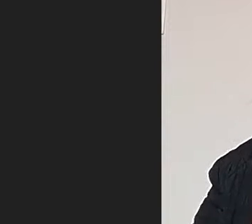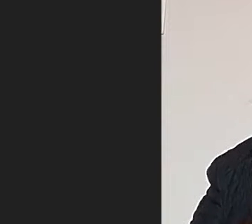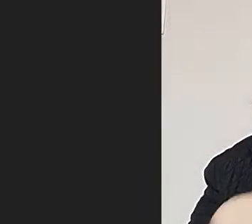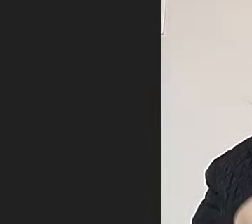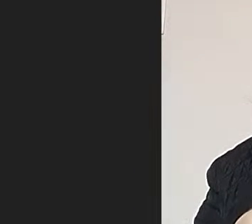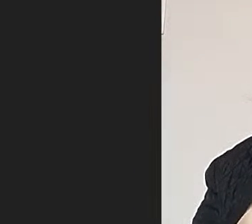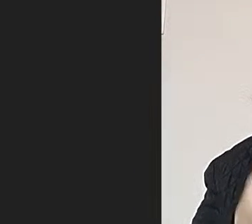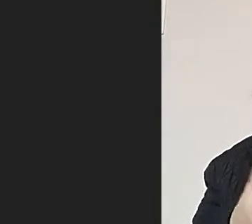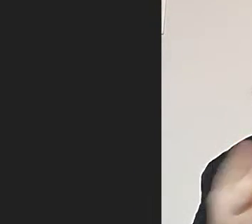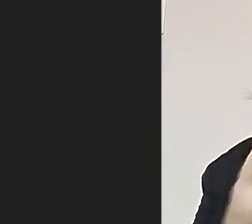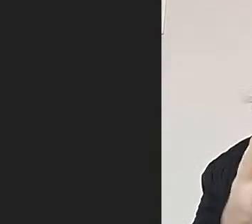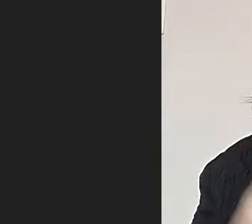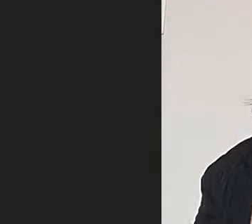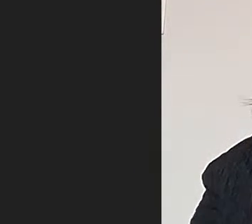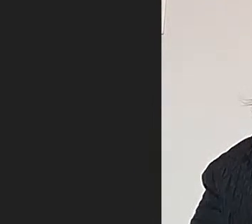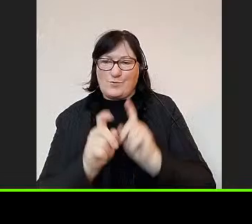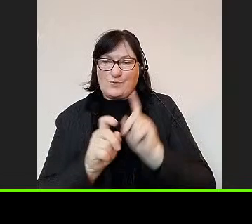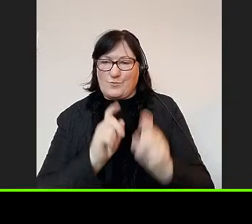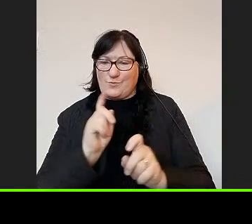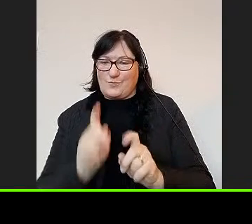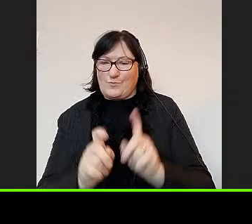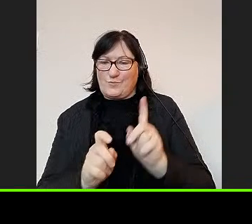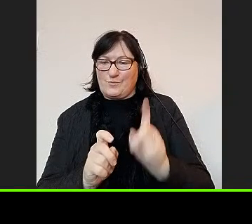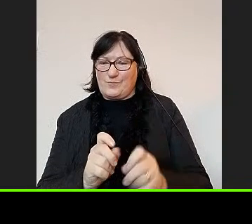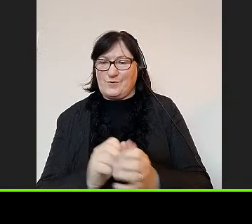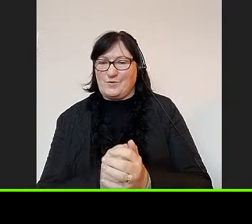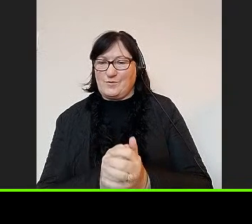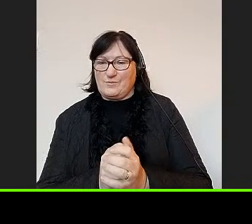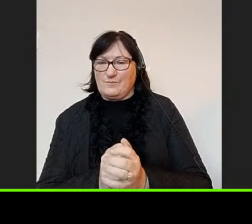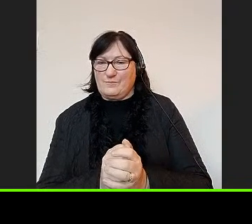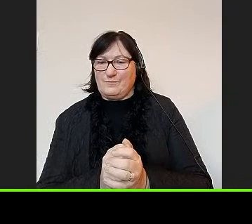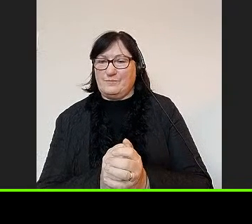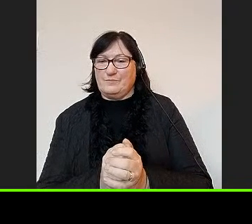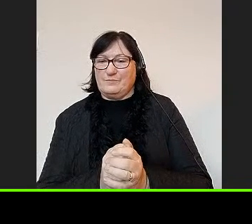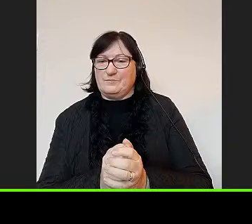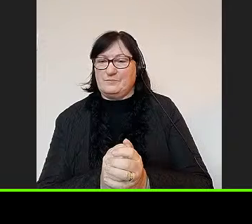with us this evening. Over to you, Nora.